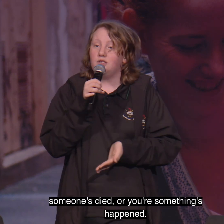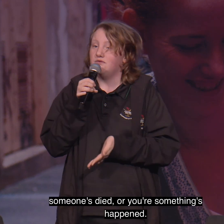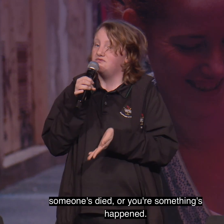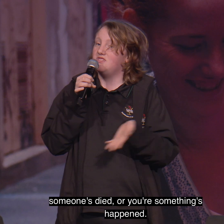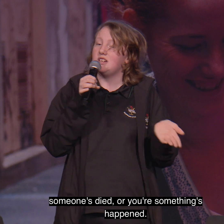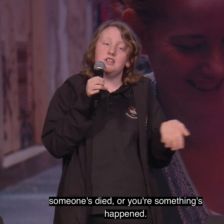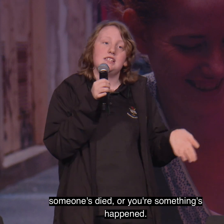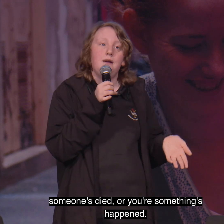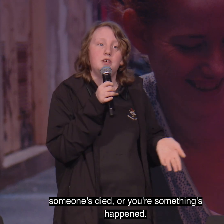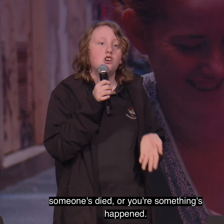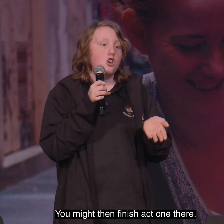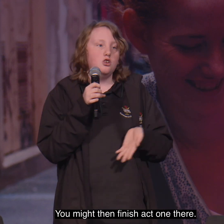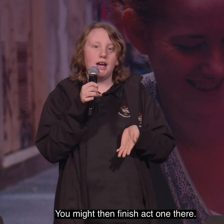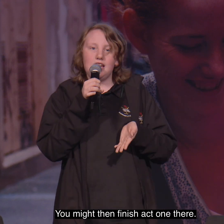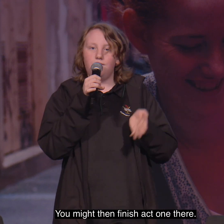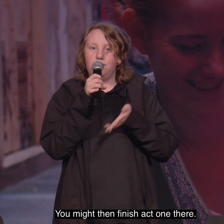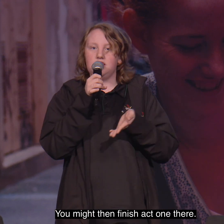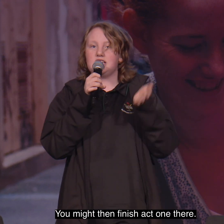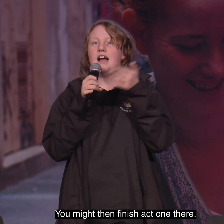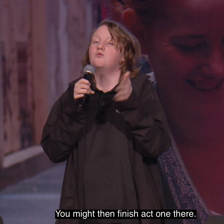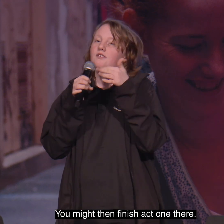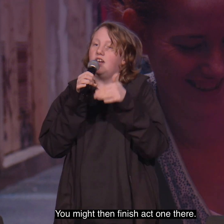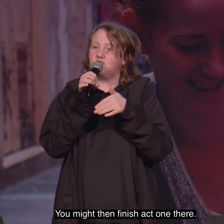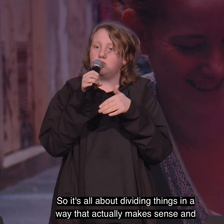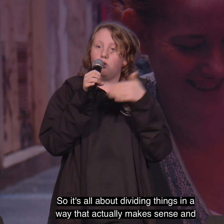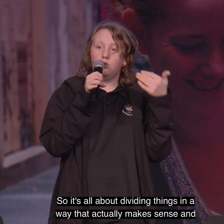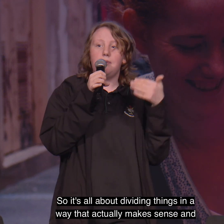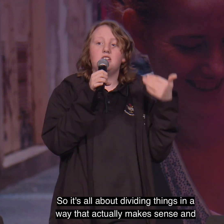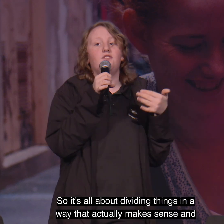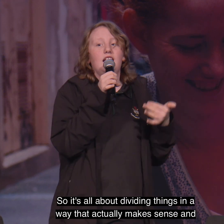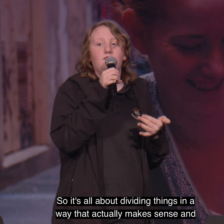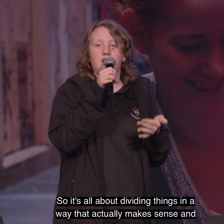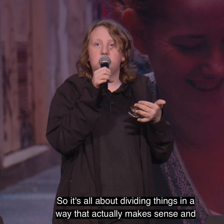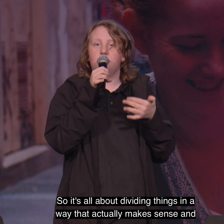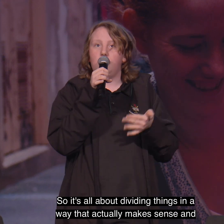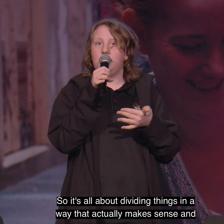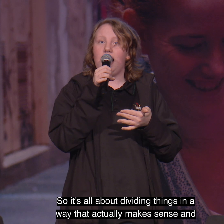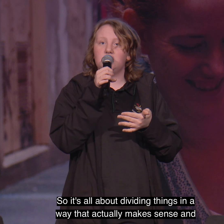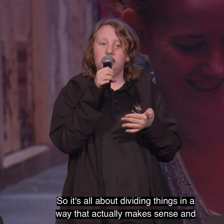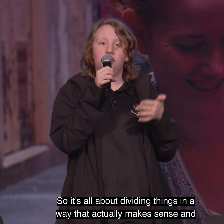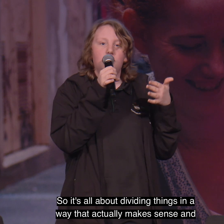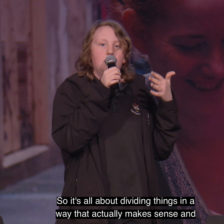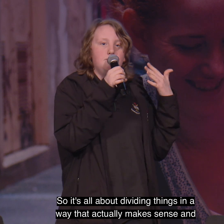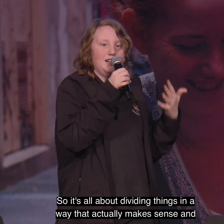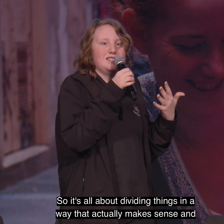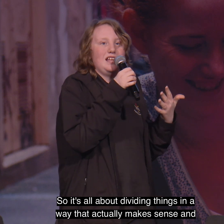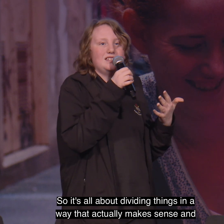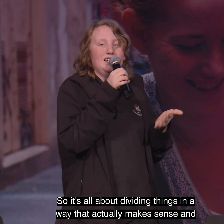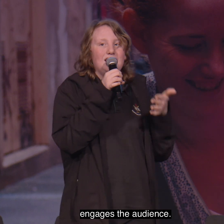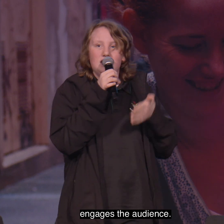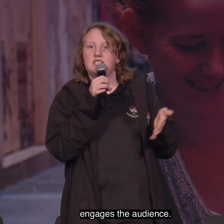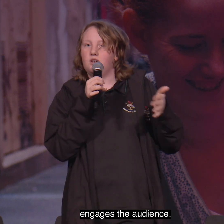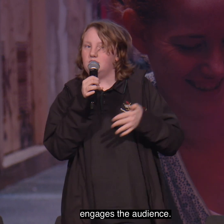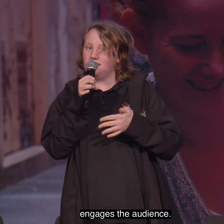died or something's happened, you might then finish Act 1 there. So it's all about dividing things in a way that actually makes sense